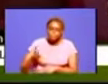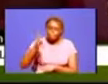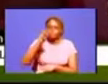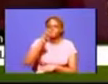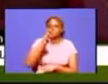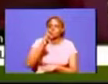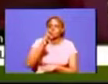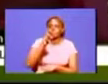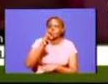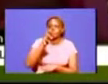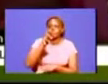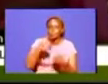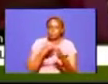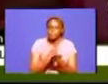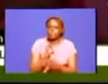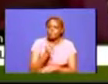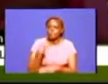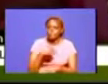increase and ensure that